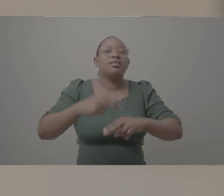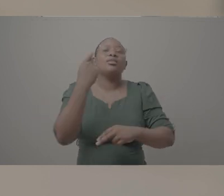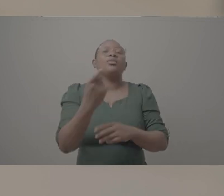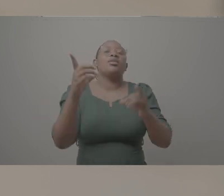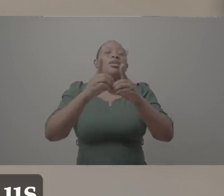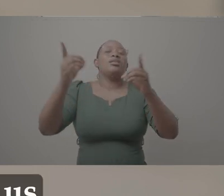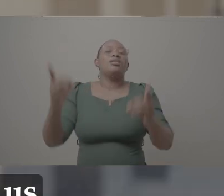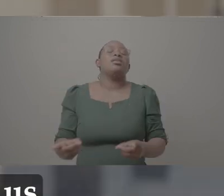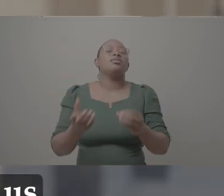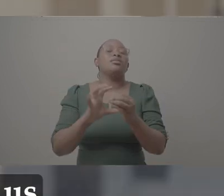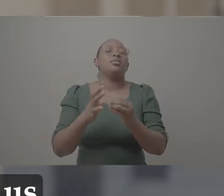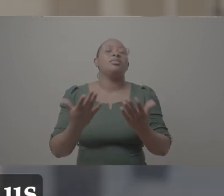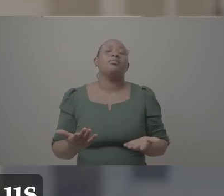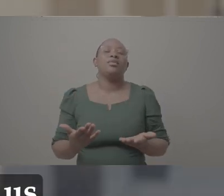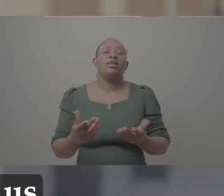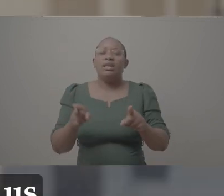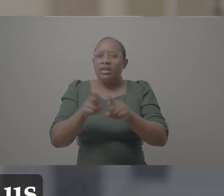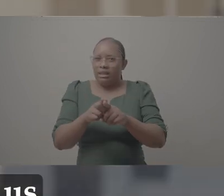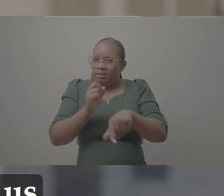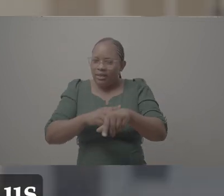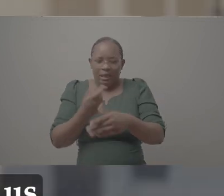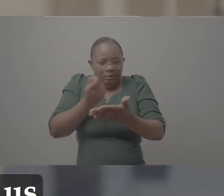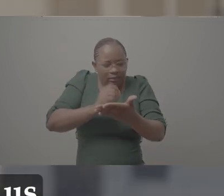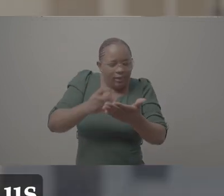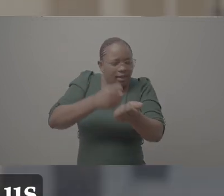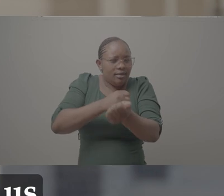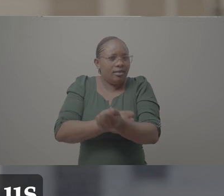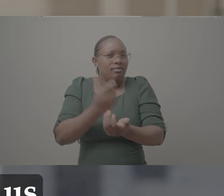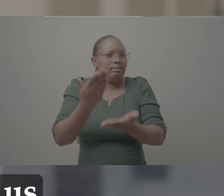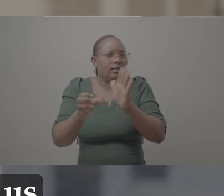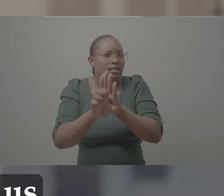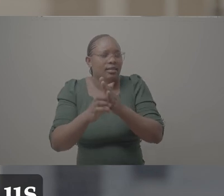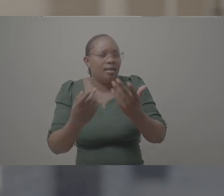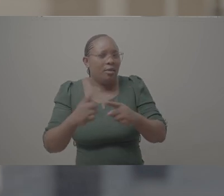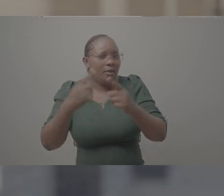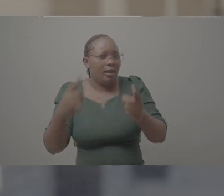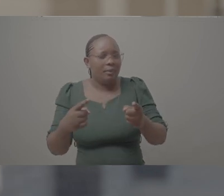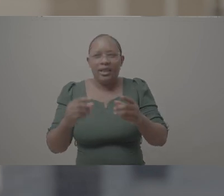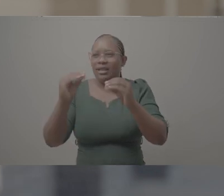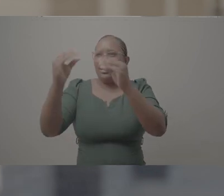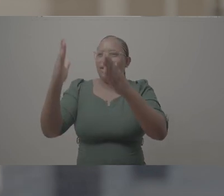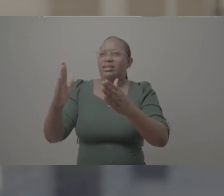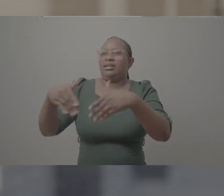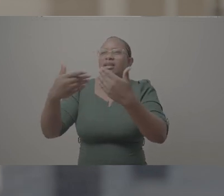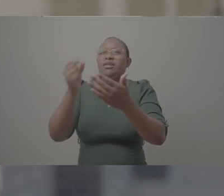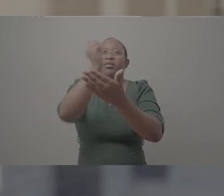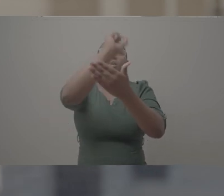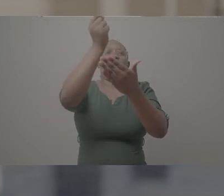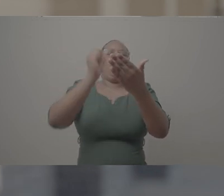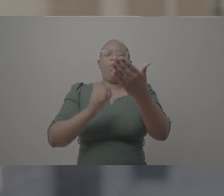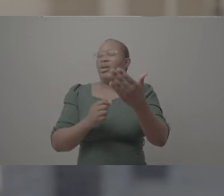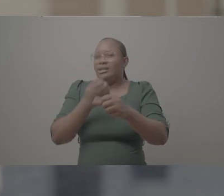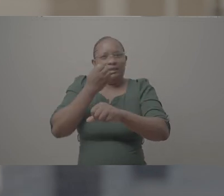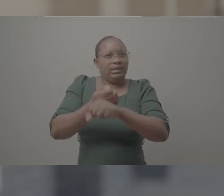comfortable. So even just even when some of us were writing tests or the teachers writing notes, it